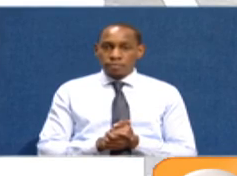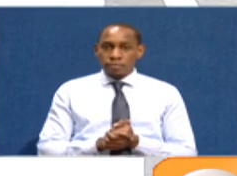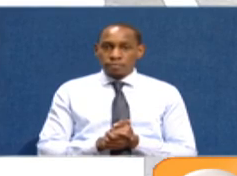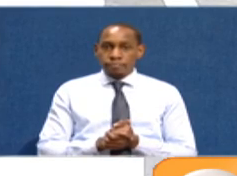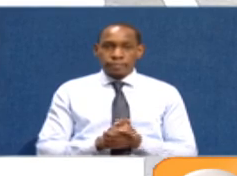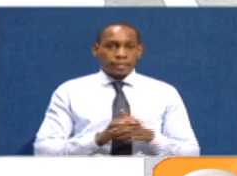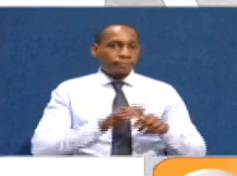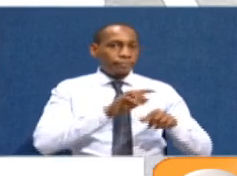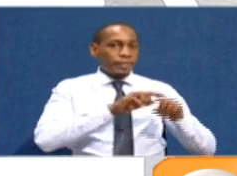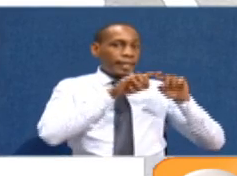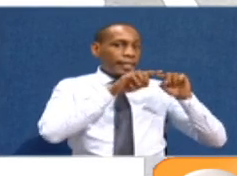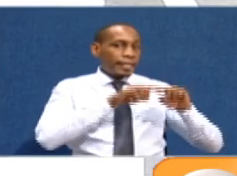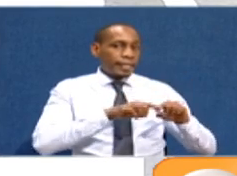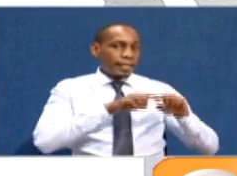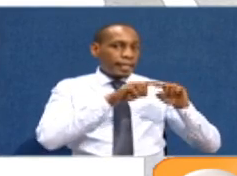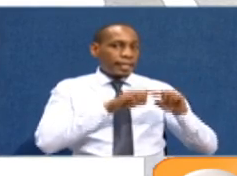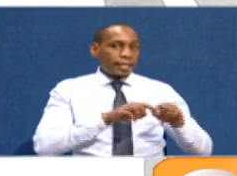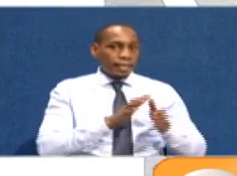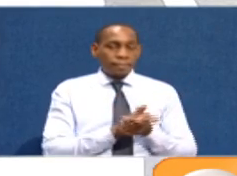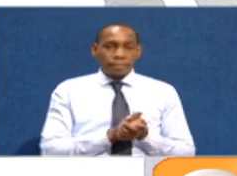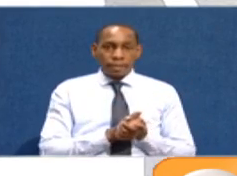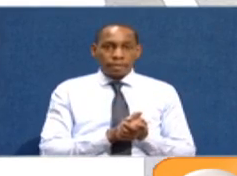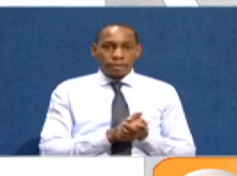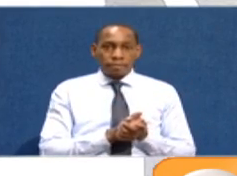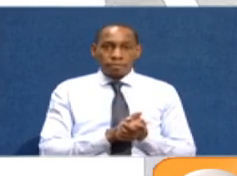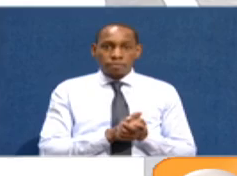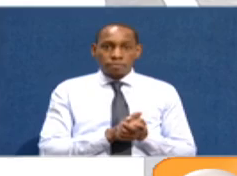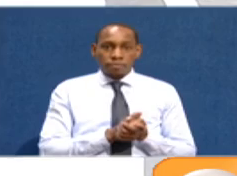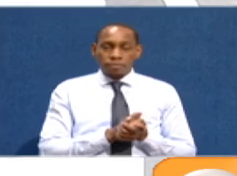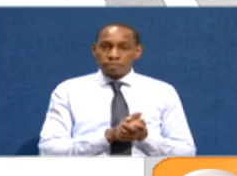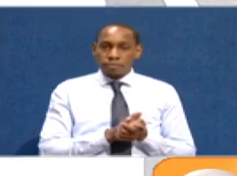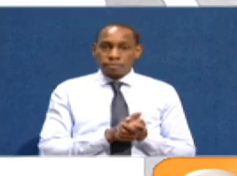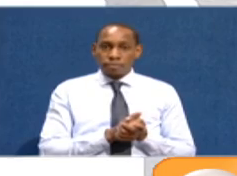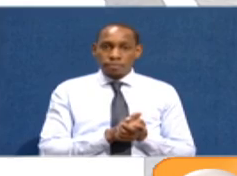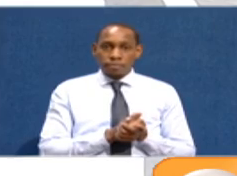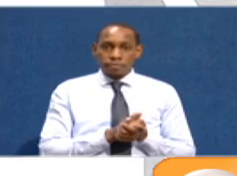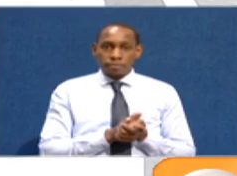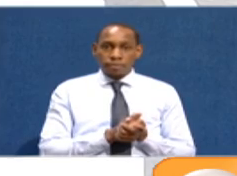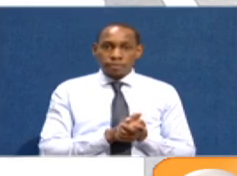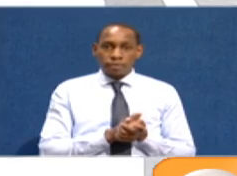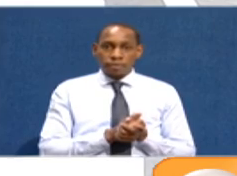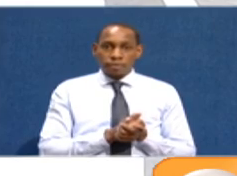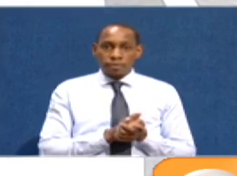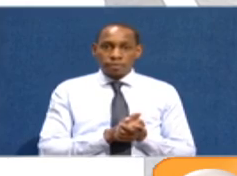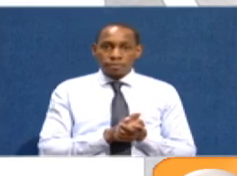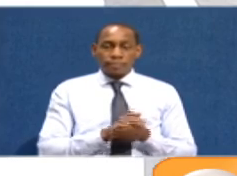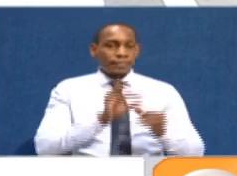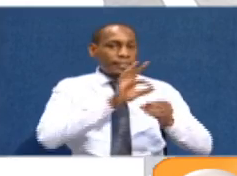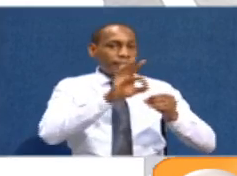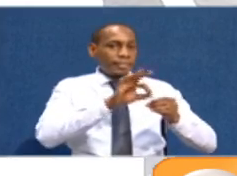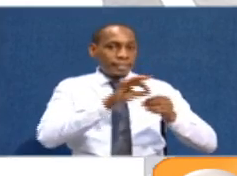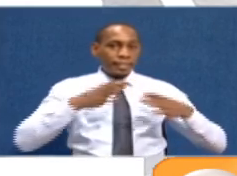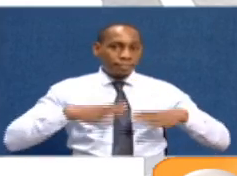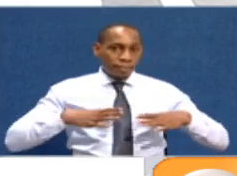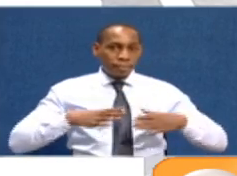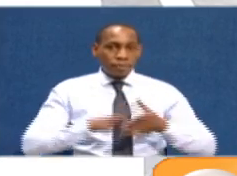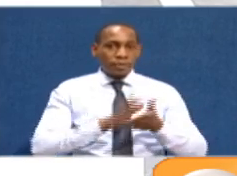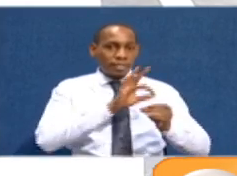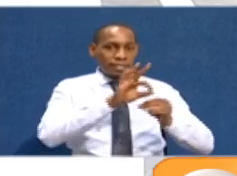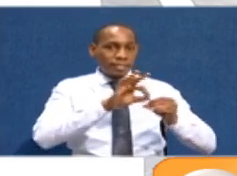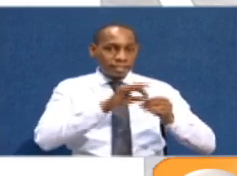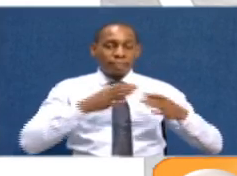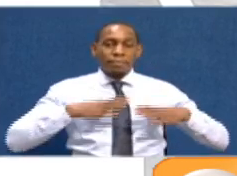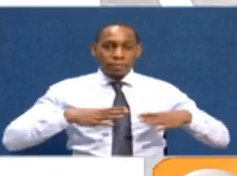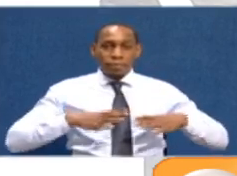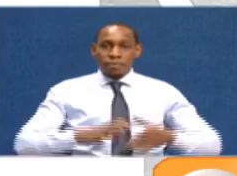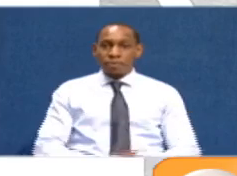It depends. So yeah, she's a big Catepa Earl Grey. Oh, okay. You know, so those only come in tea bags. Correct. Yeah. Strong too. It's a Catepa changer.